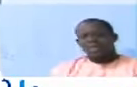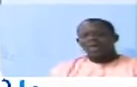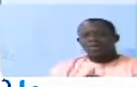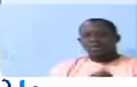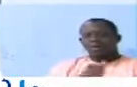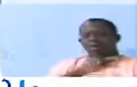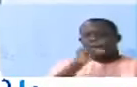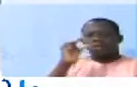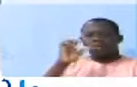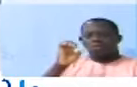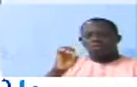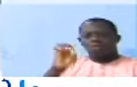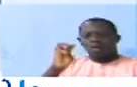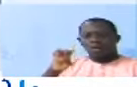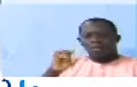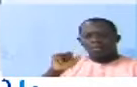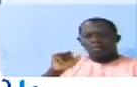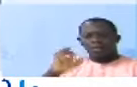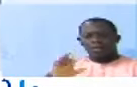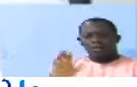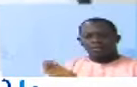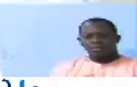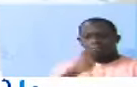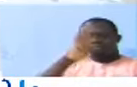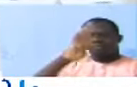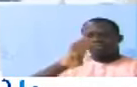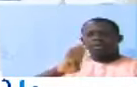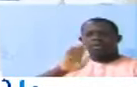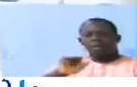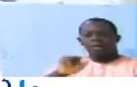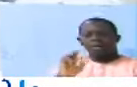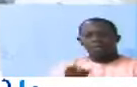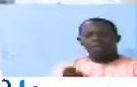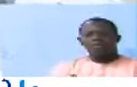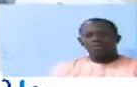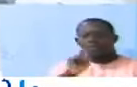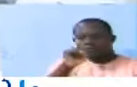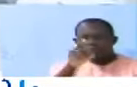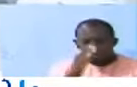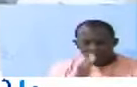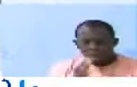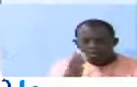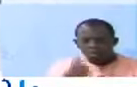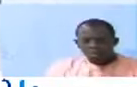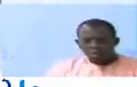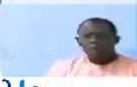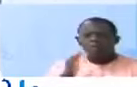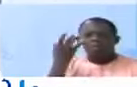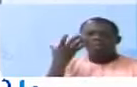Omar Bah. My name is Omar Bah. When were you born? In 1955.